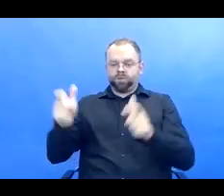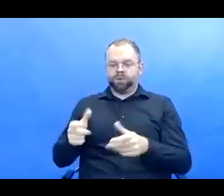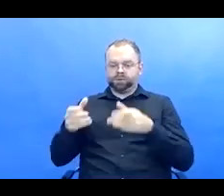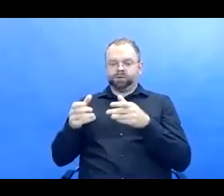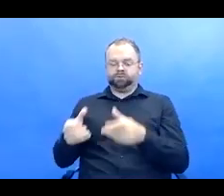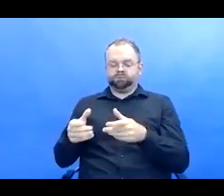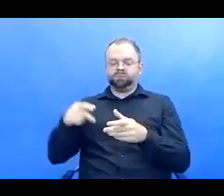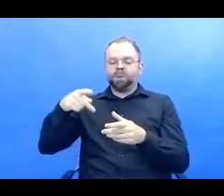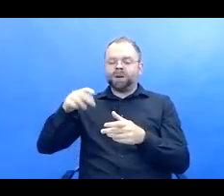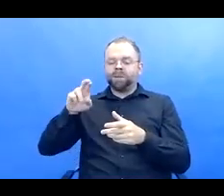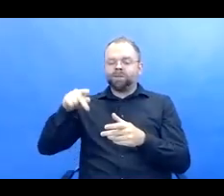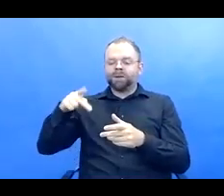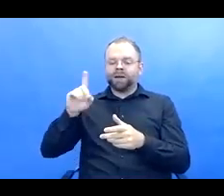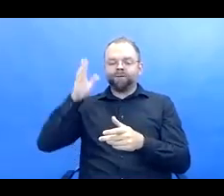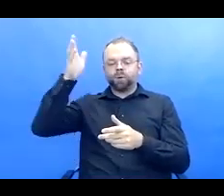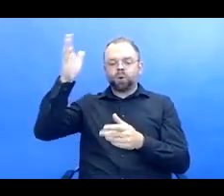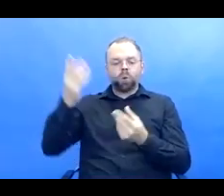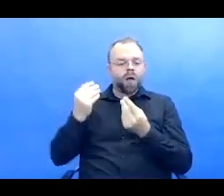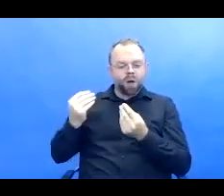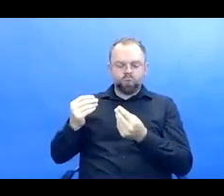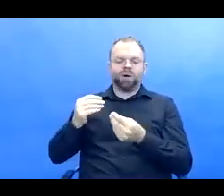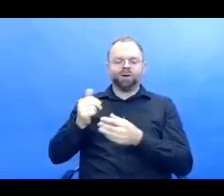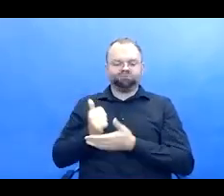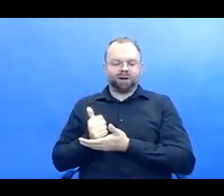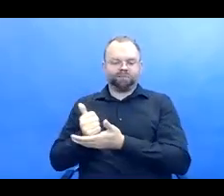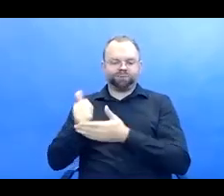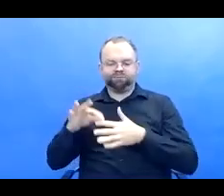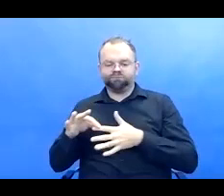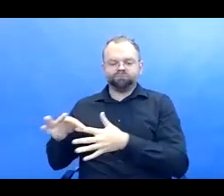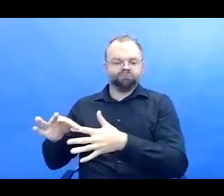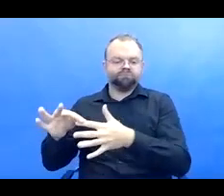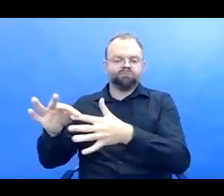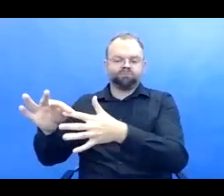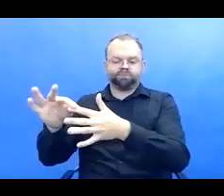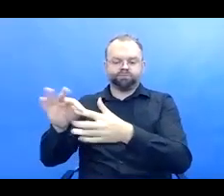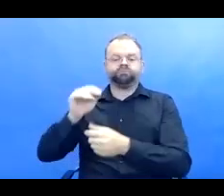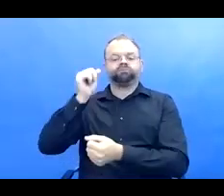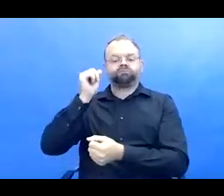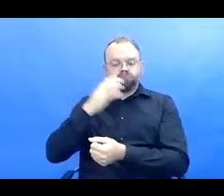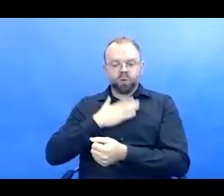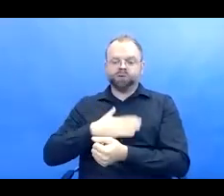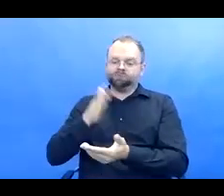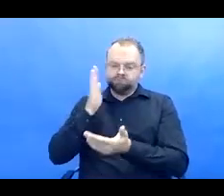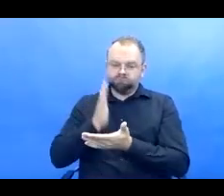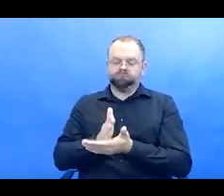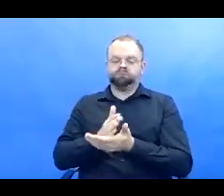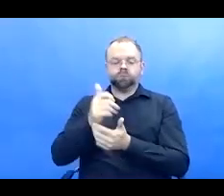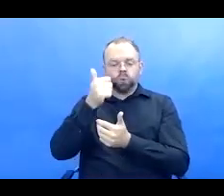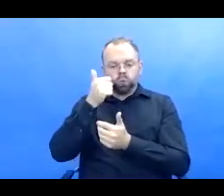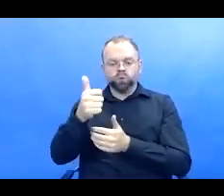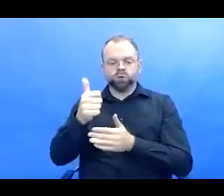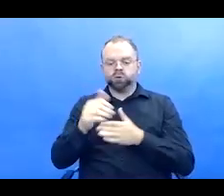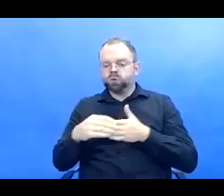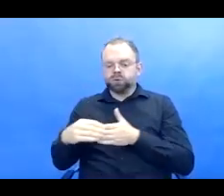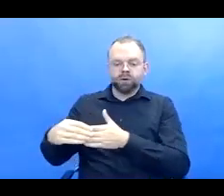inclusive. And that, as I said, will provide hopefully an updated evidence that will be useful even beyond our fund